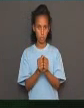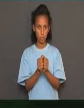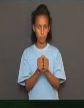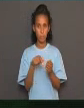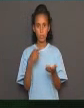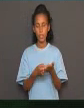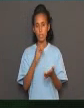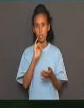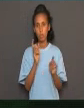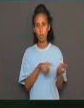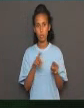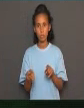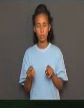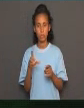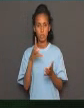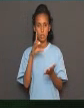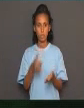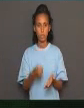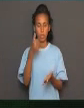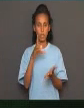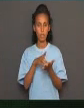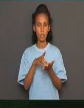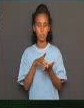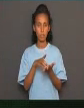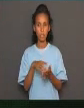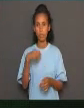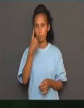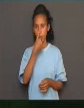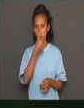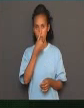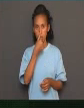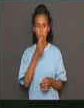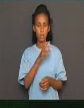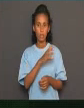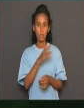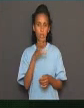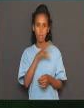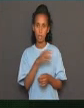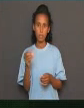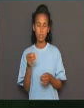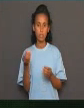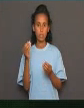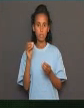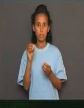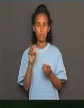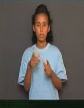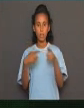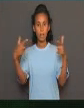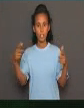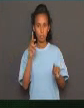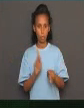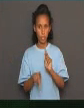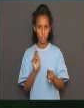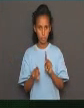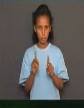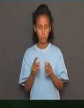another. It is also the capital city of Ethiopia, and as such,